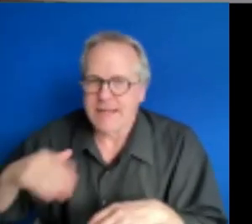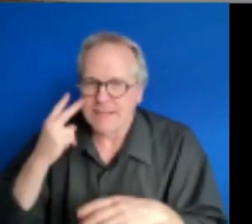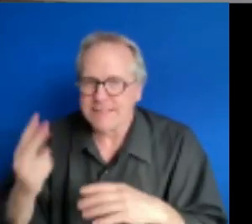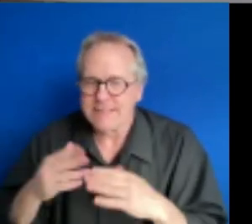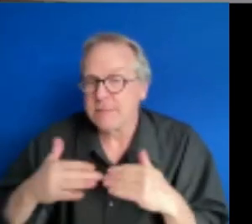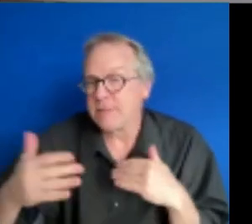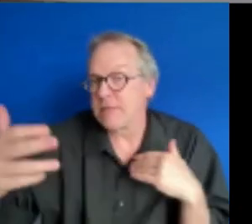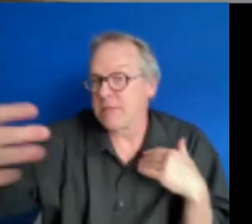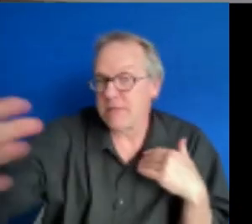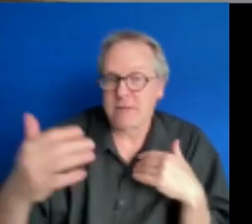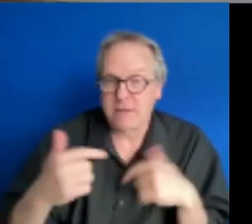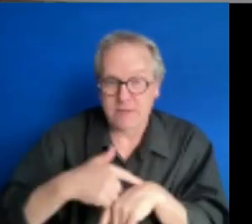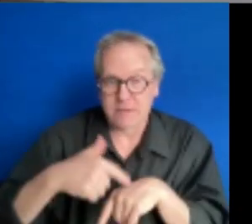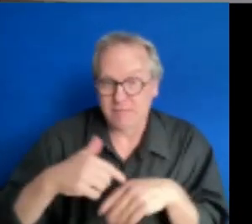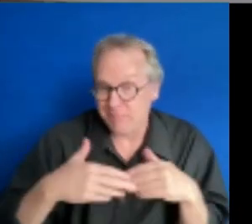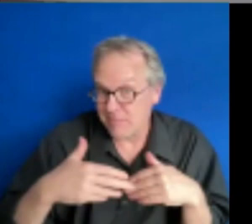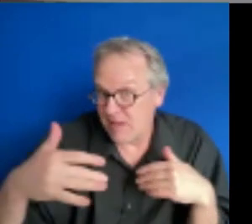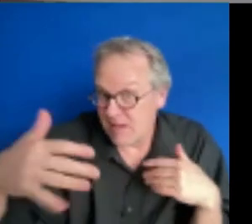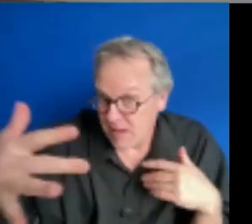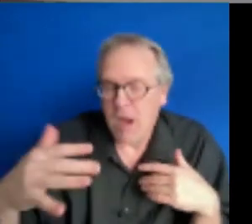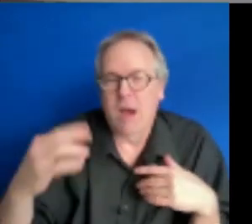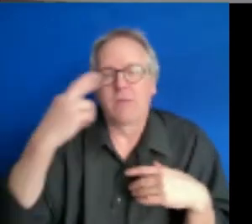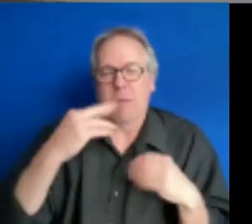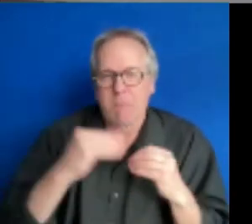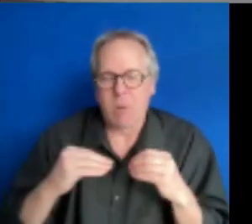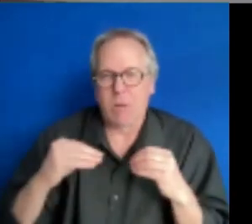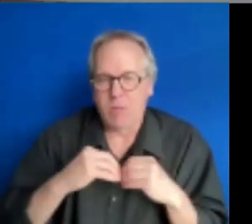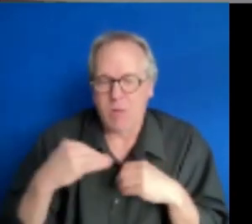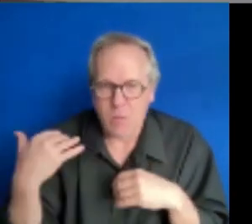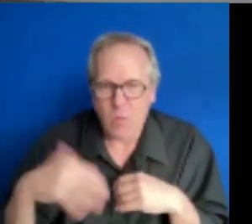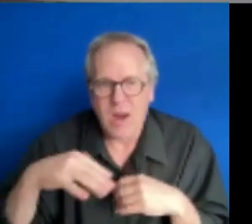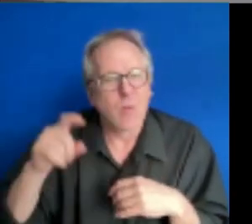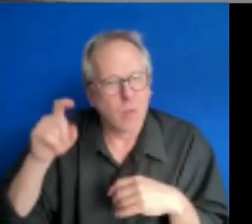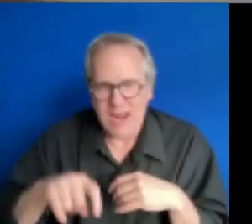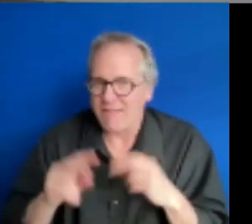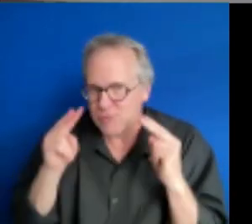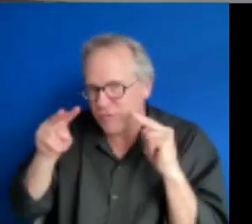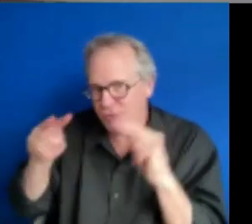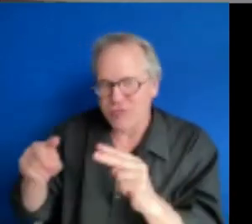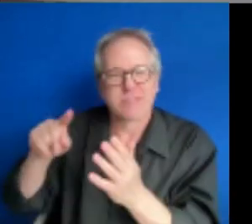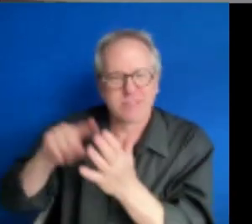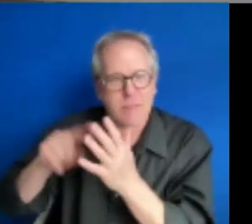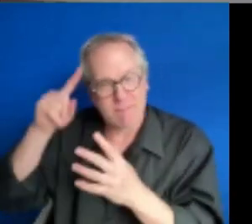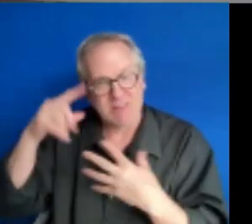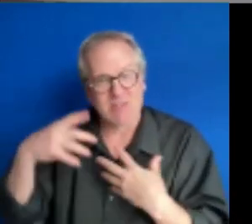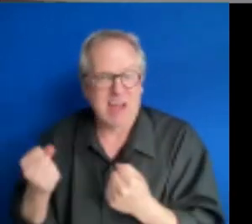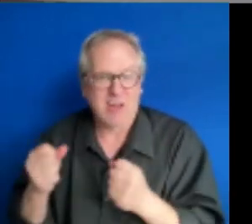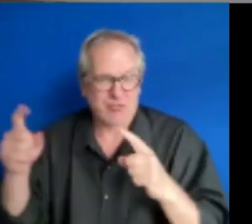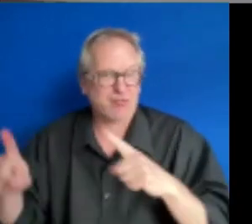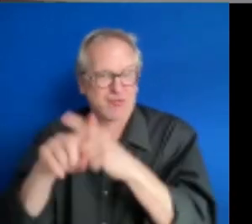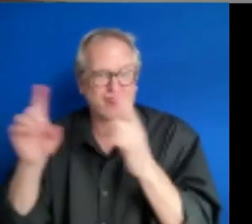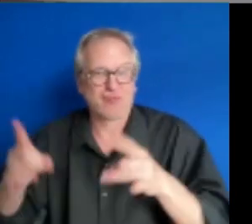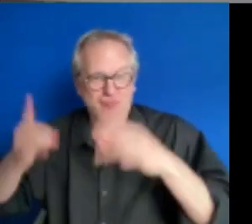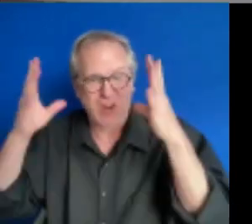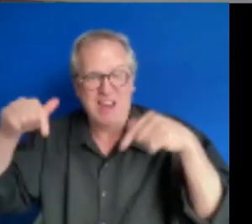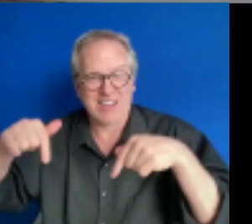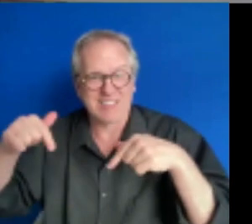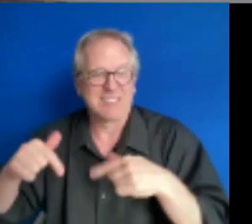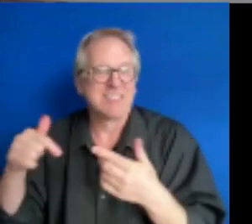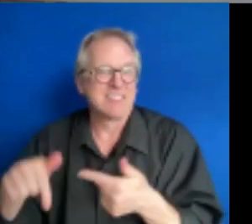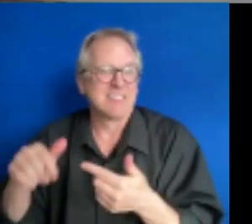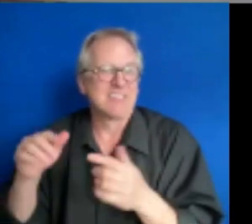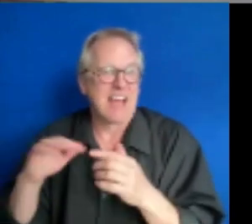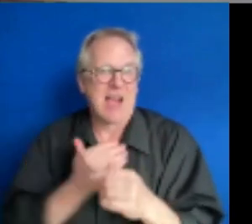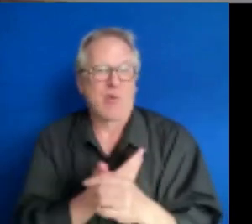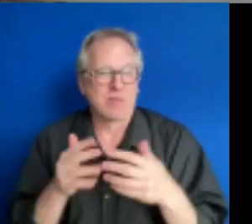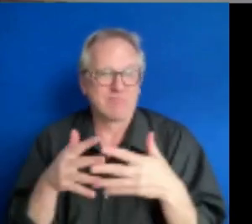we move forward, we're going to find more and more that we have got to address the mental health crisis in our country. I live in a space